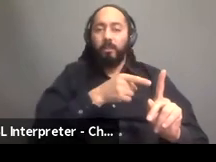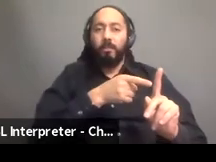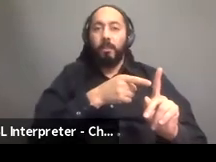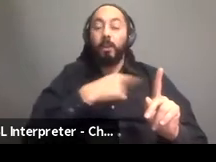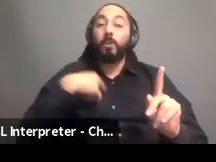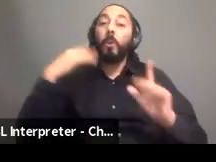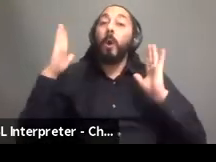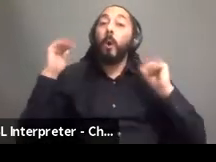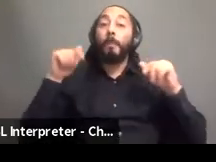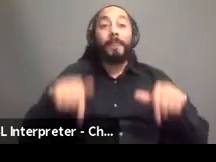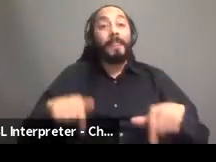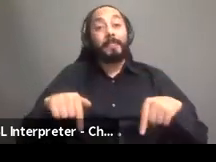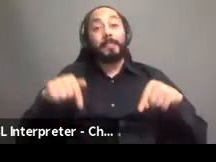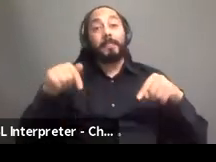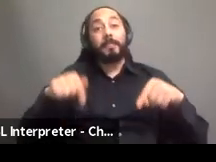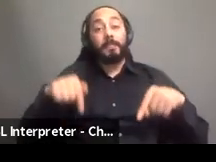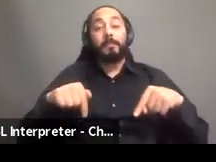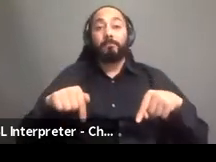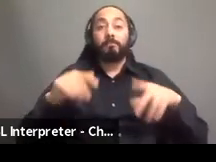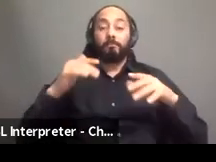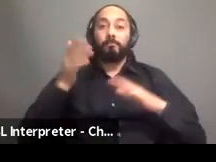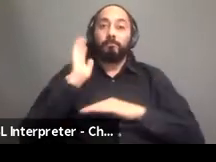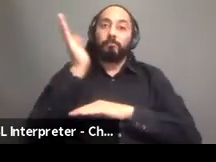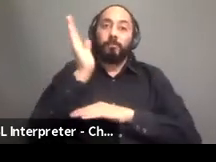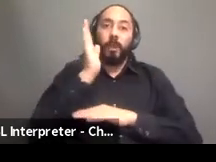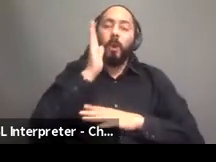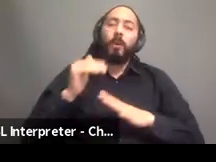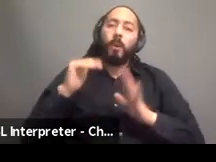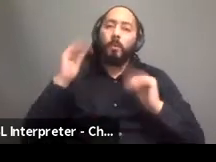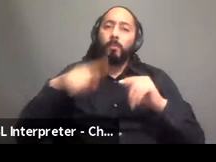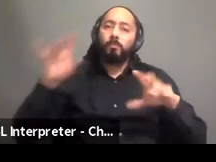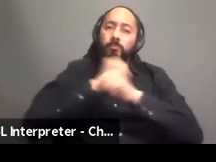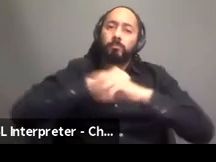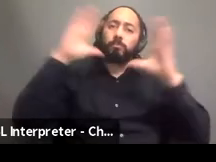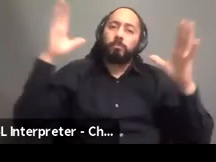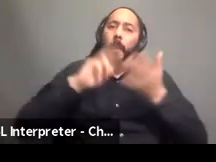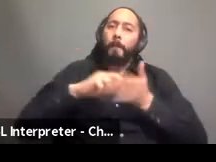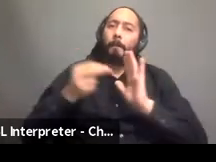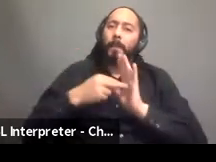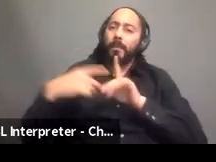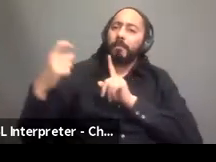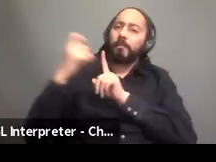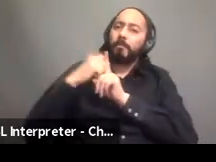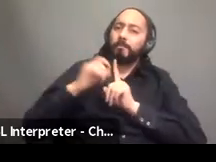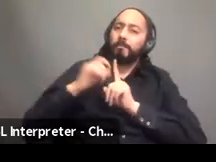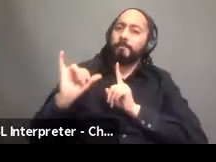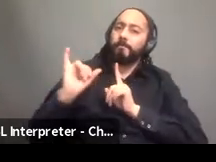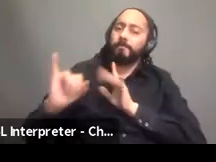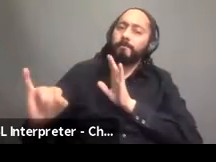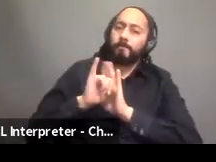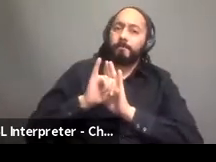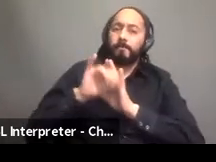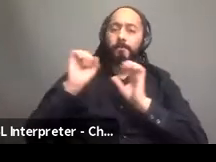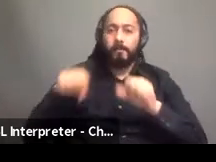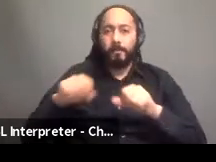helpful information about what sexual harassment in the workplace can look like and feel like, and what your options are. We know that the